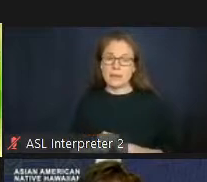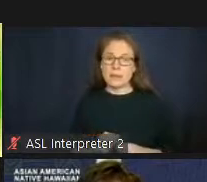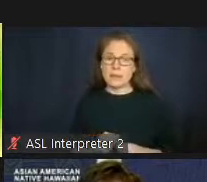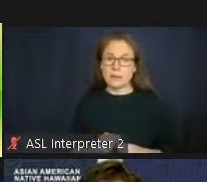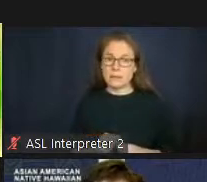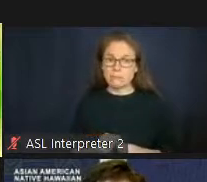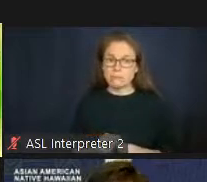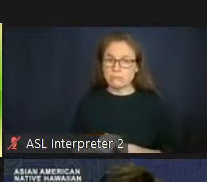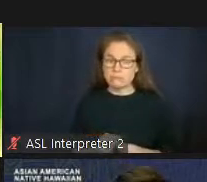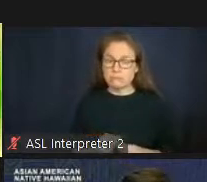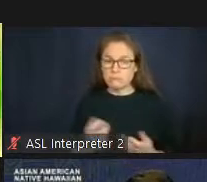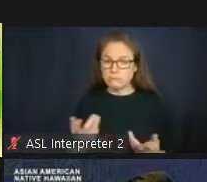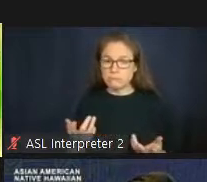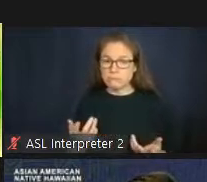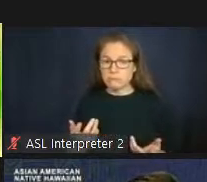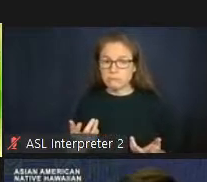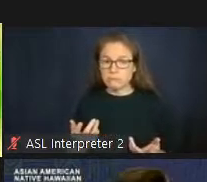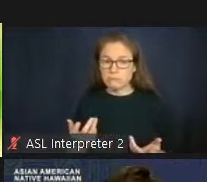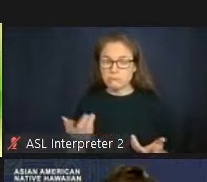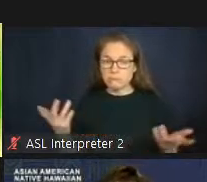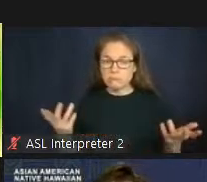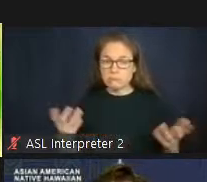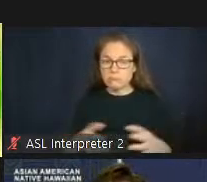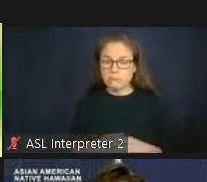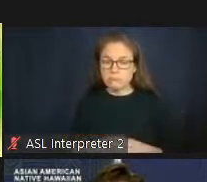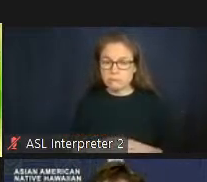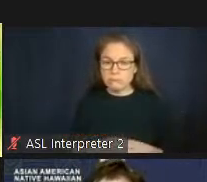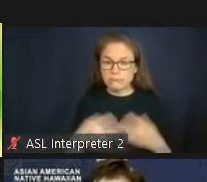backfilled by future